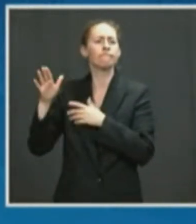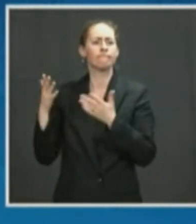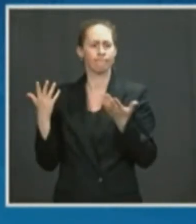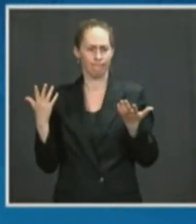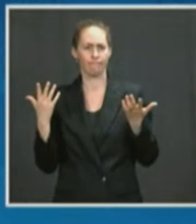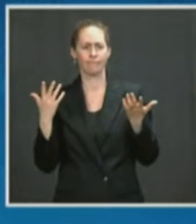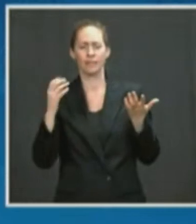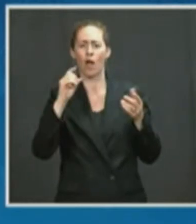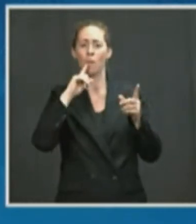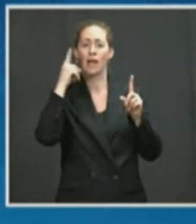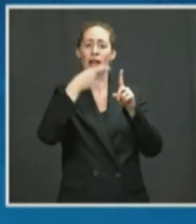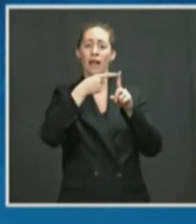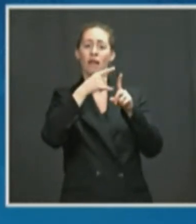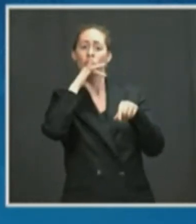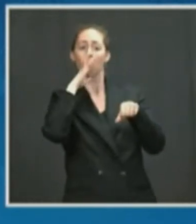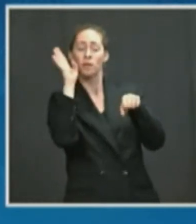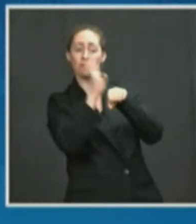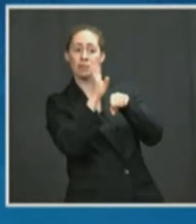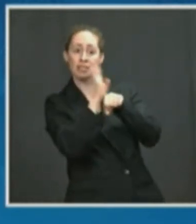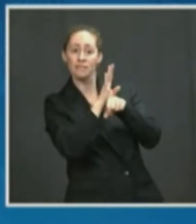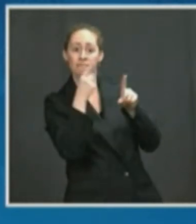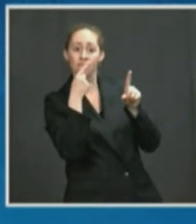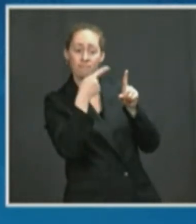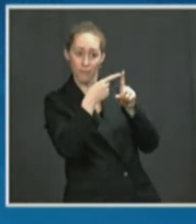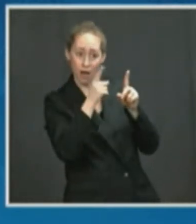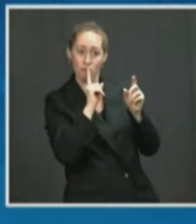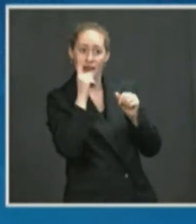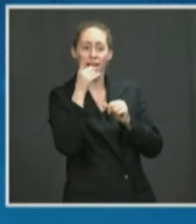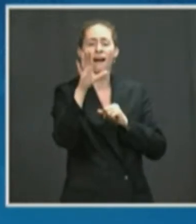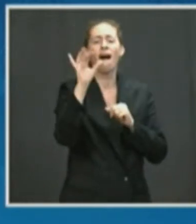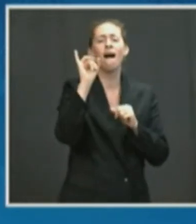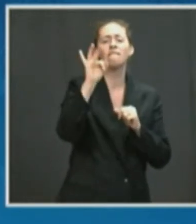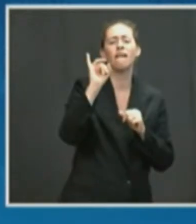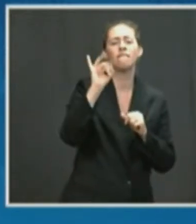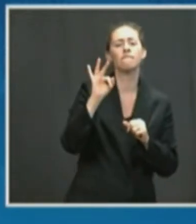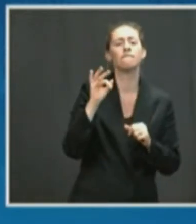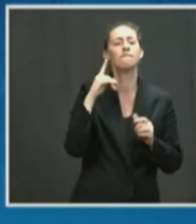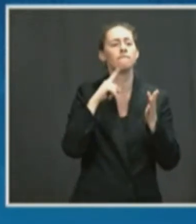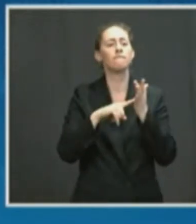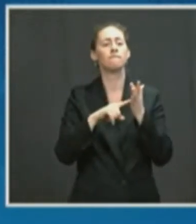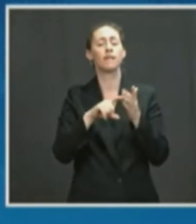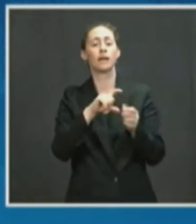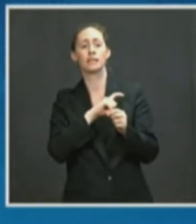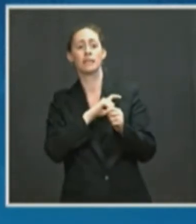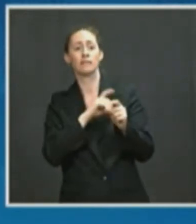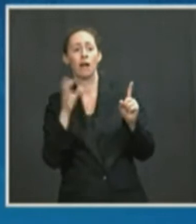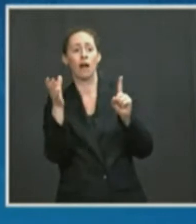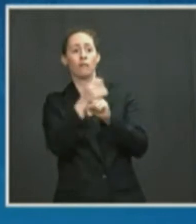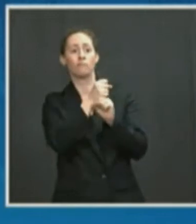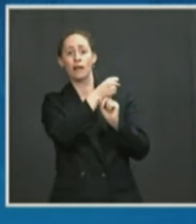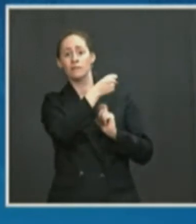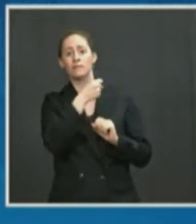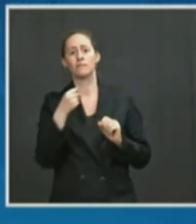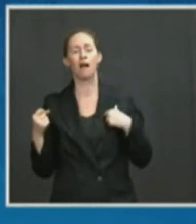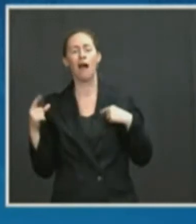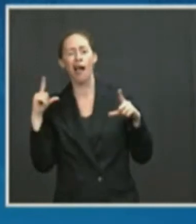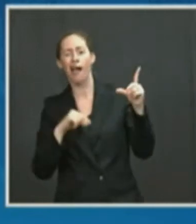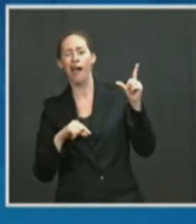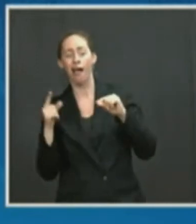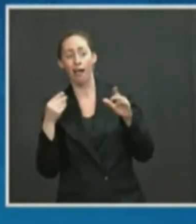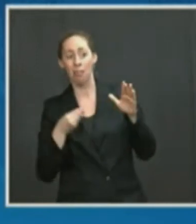who, when they are stopped by a police agent, they offer a bribe. And we have